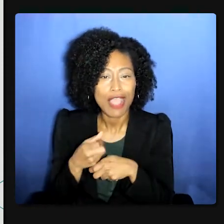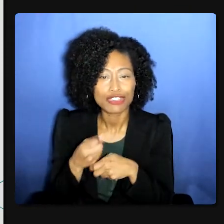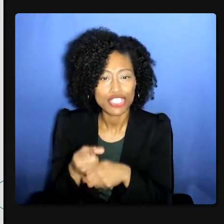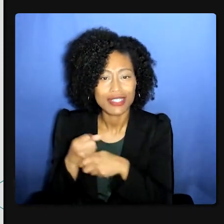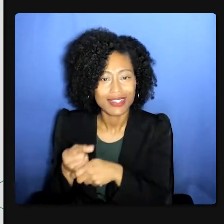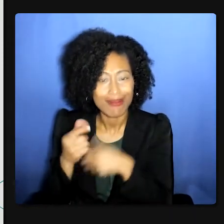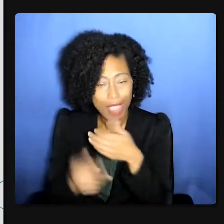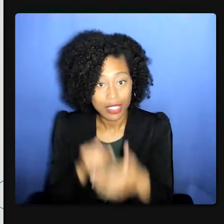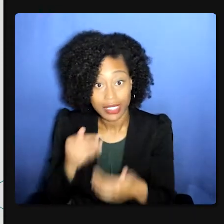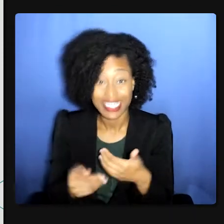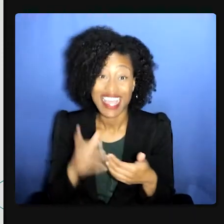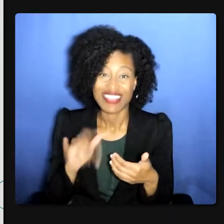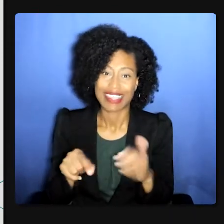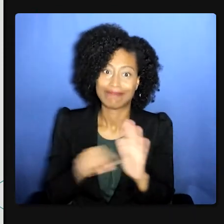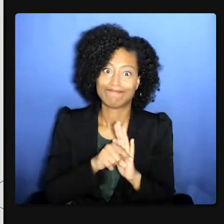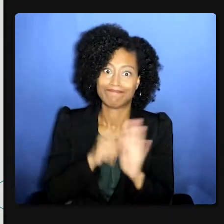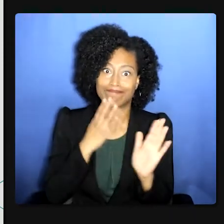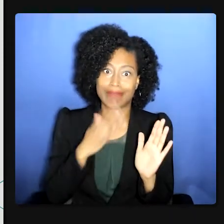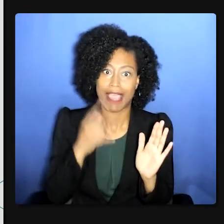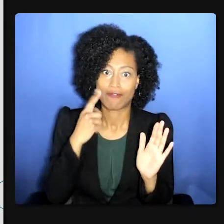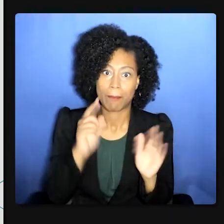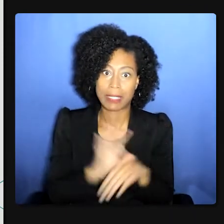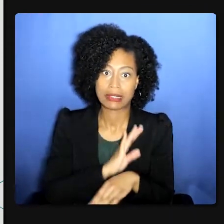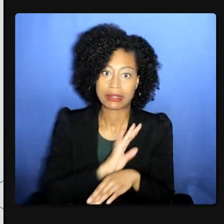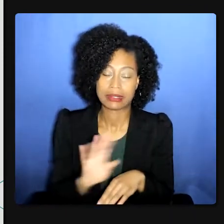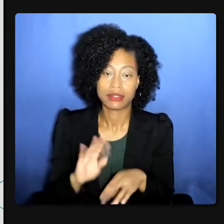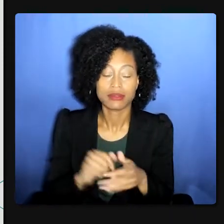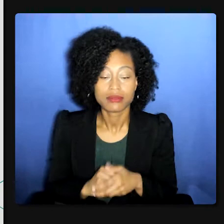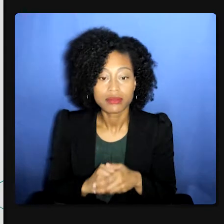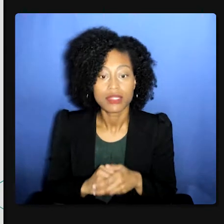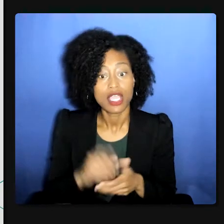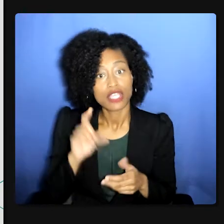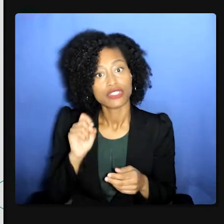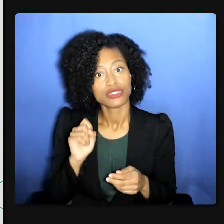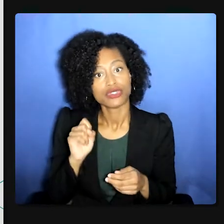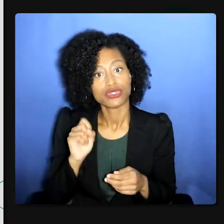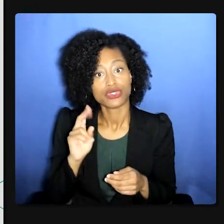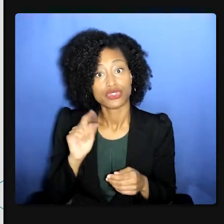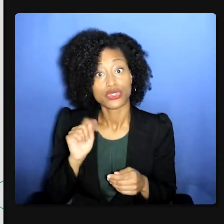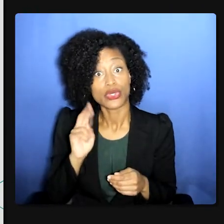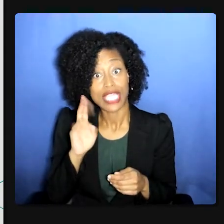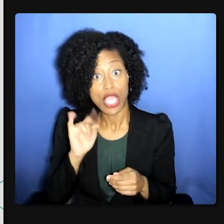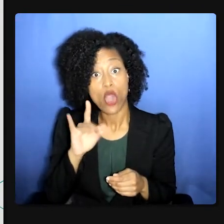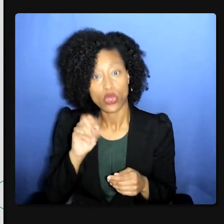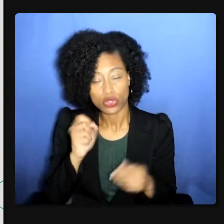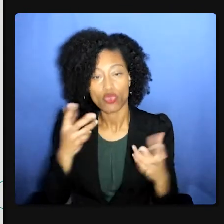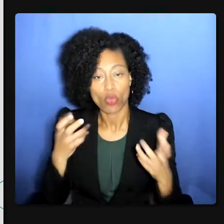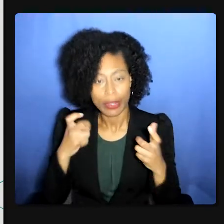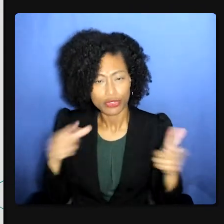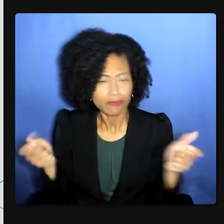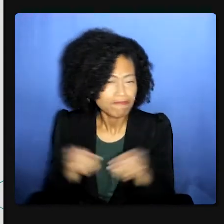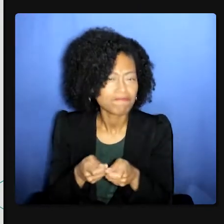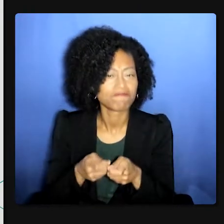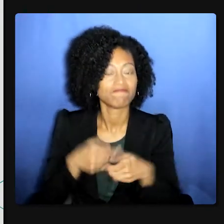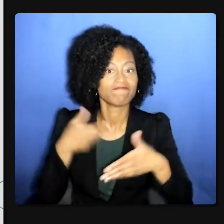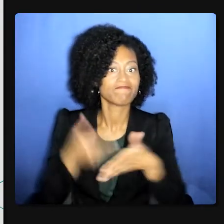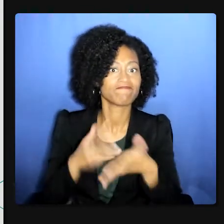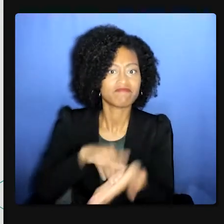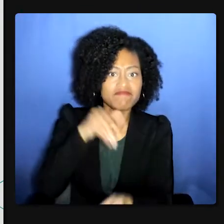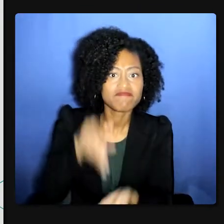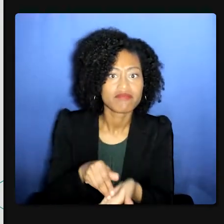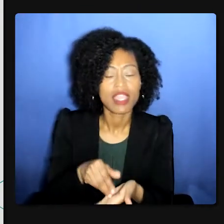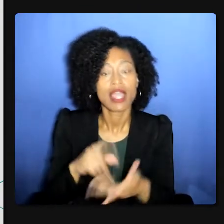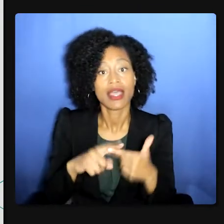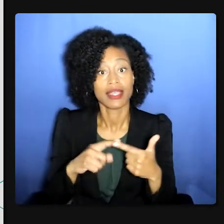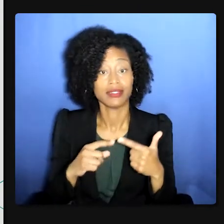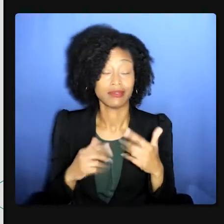business. So studios are looking to re-centralize everything as best as they can and recapture that fast turnaround, and the